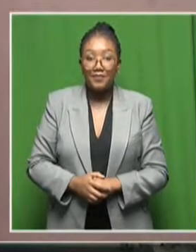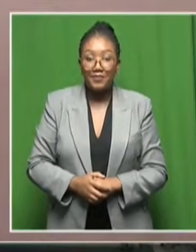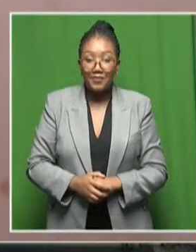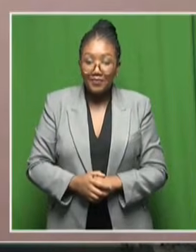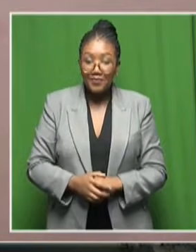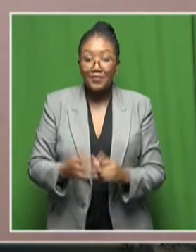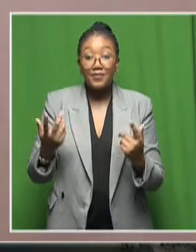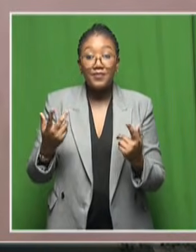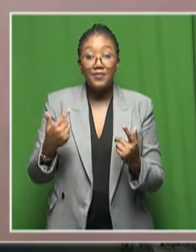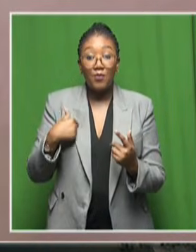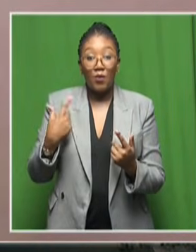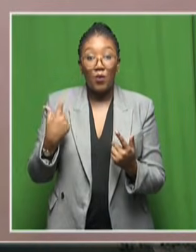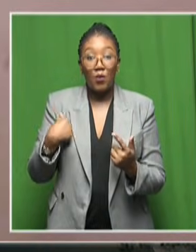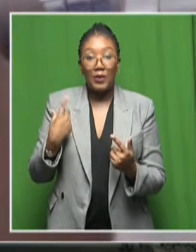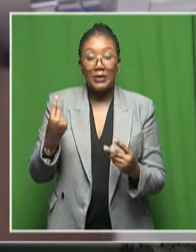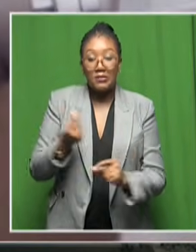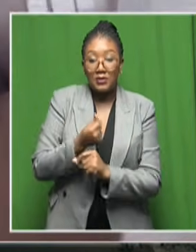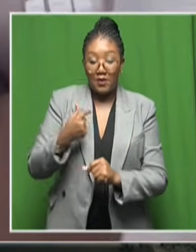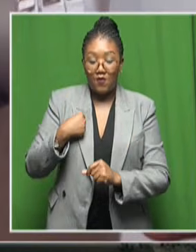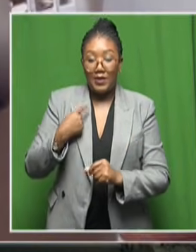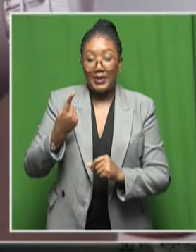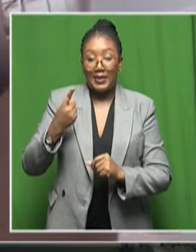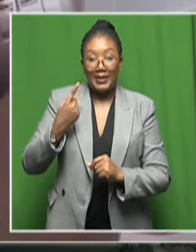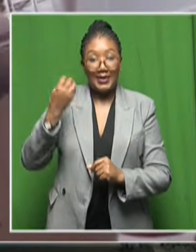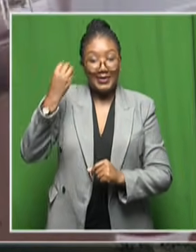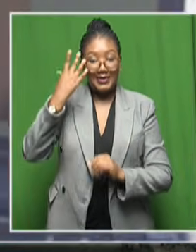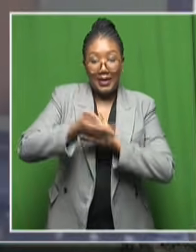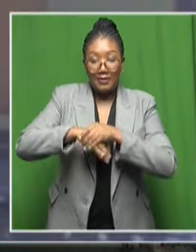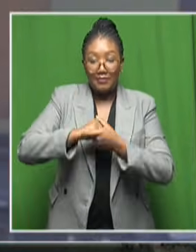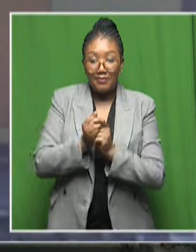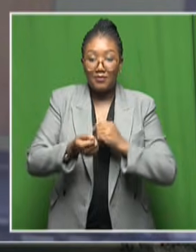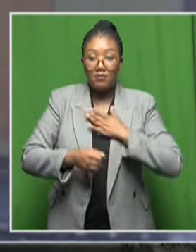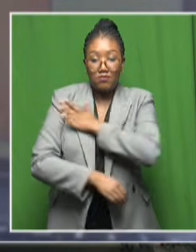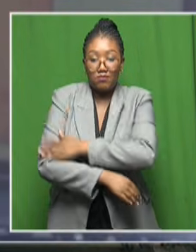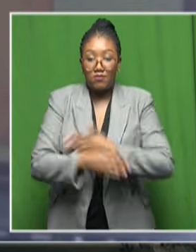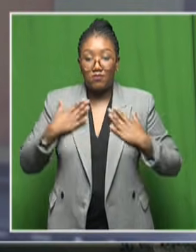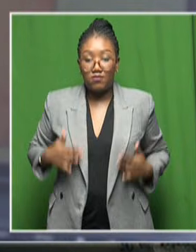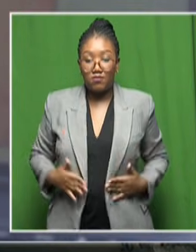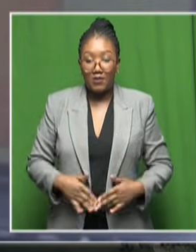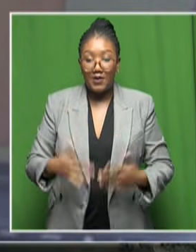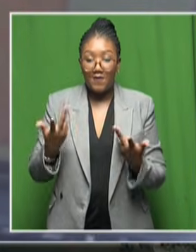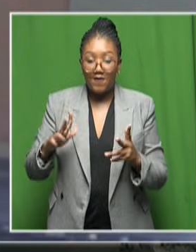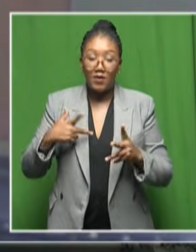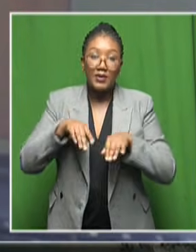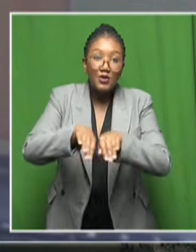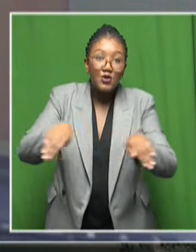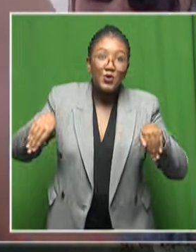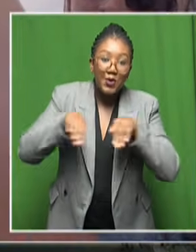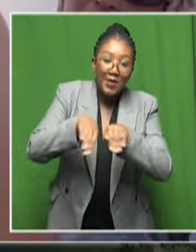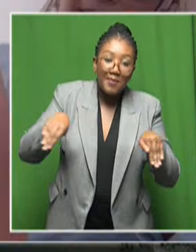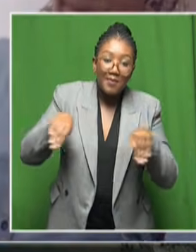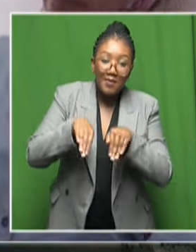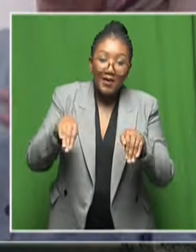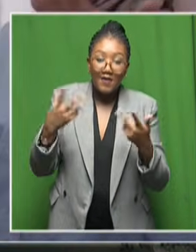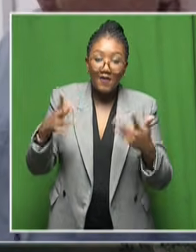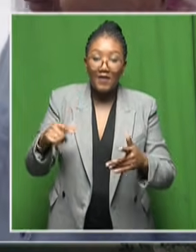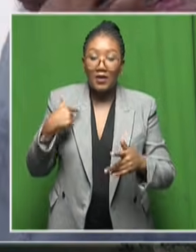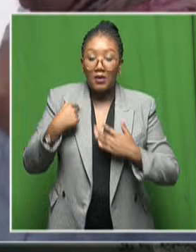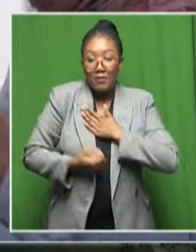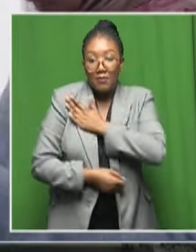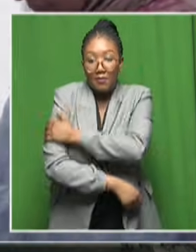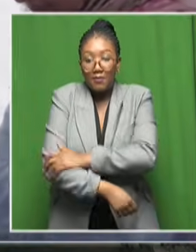often make the mistake, we put on the sunscreen and then we're at the beach and we go for a swim and we think, okay, we're safe. And, the fact that we've wiped ourselves,